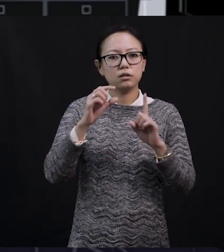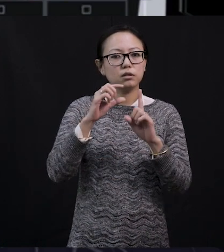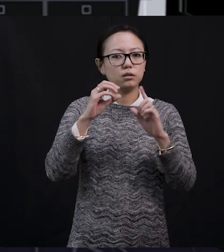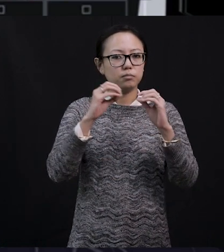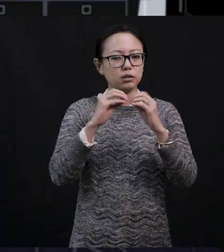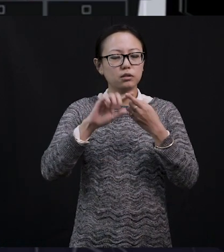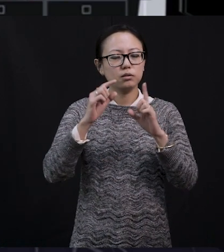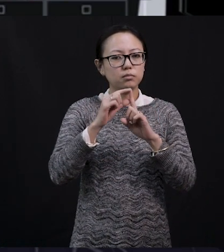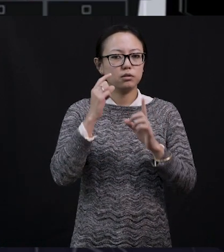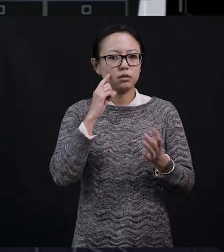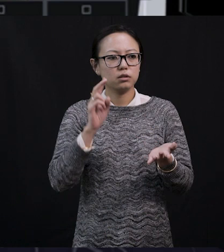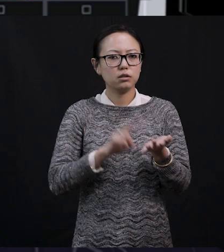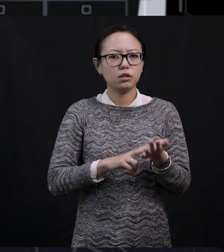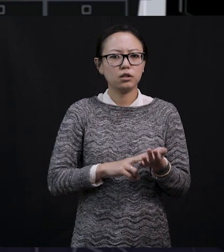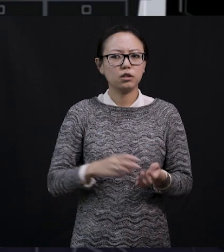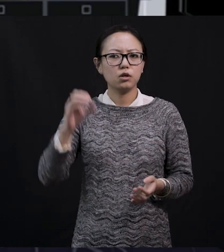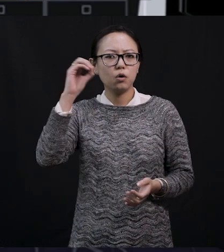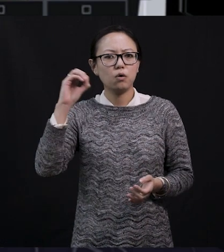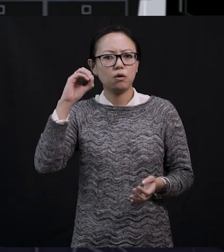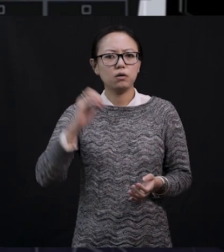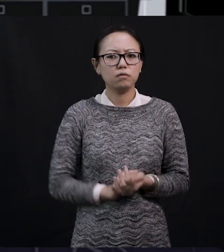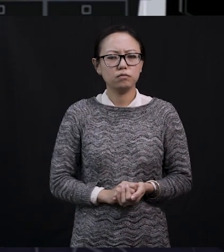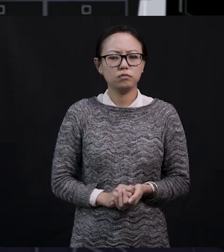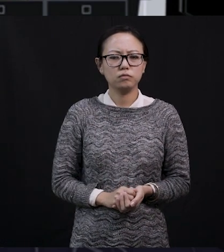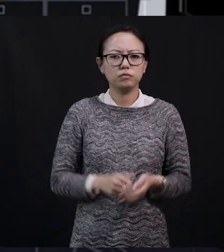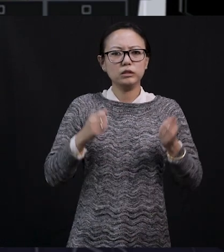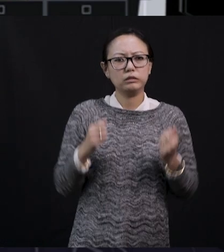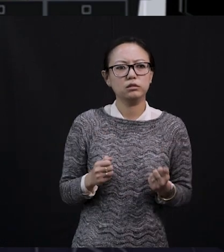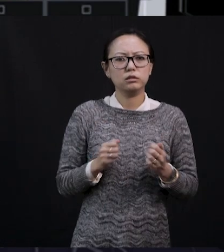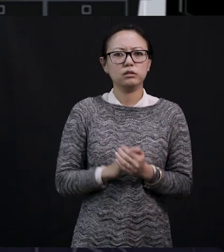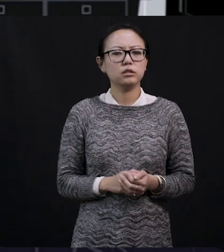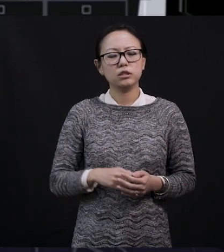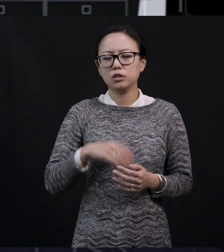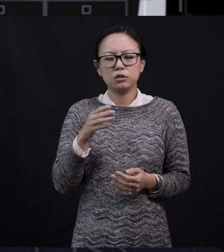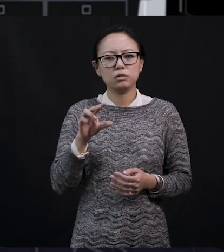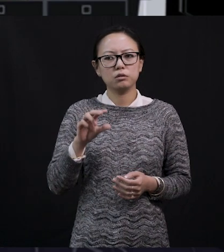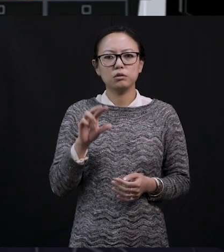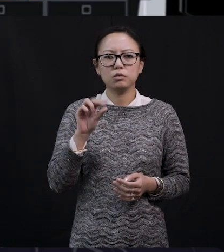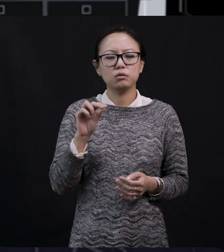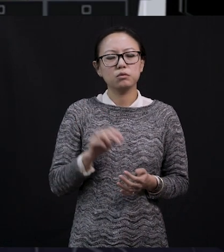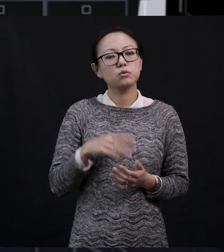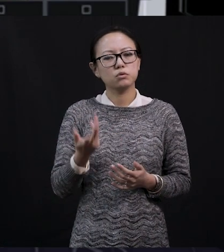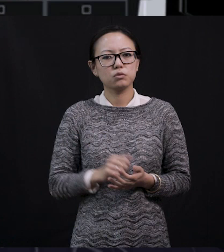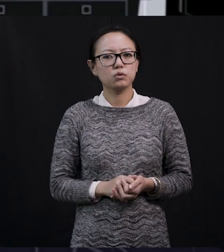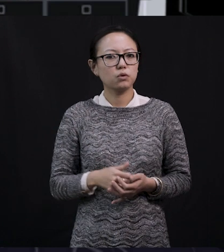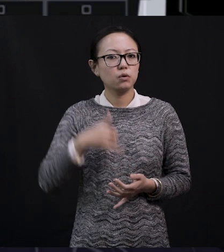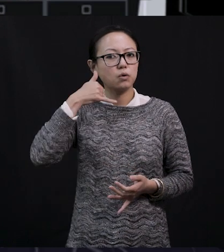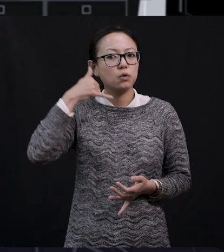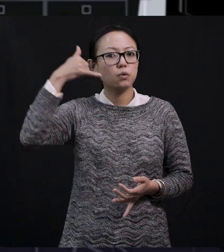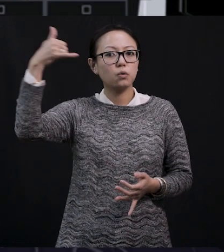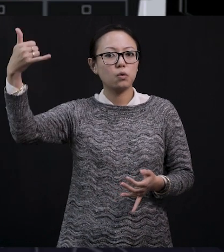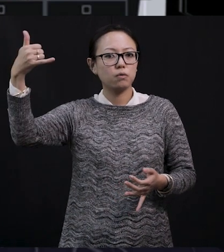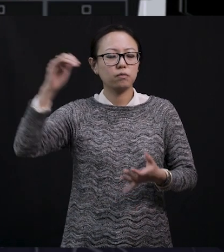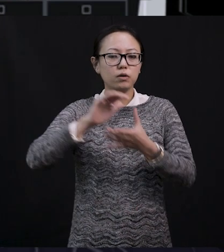finally decided to call up his friend Dinesh Mukherjee, and Dinesh Mukherjee confirmed that he